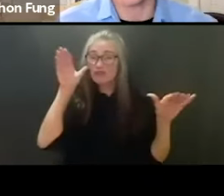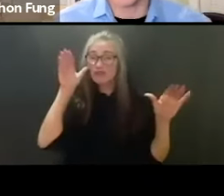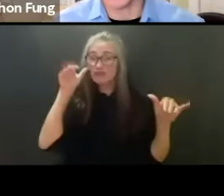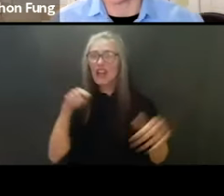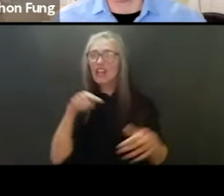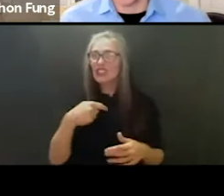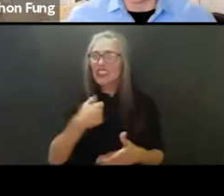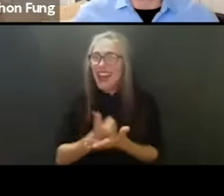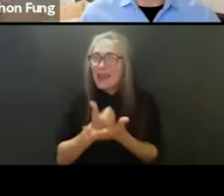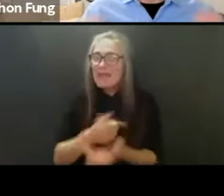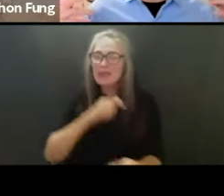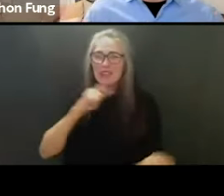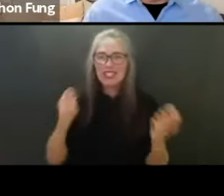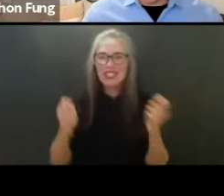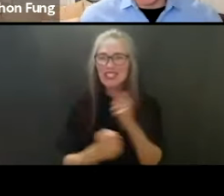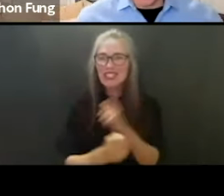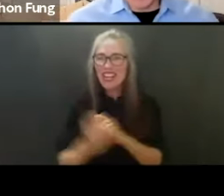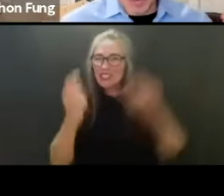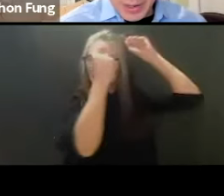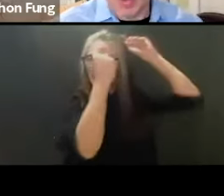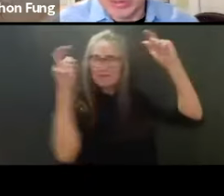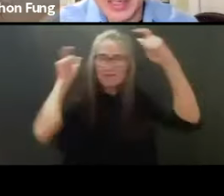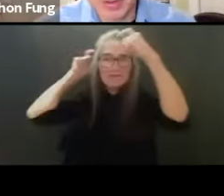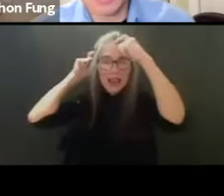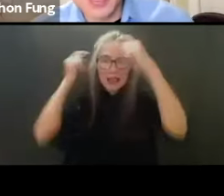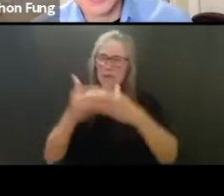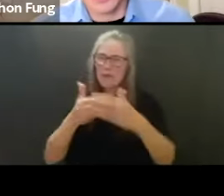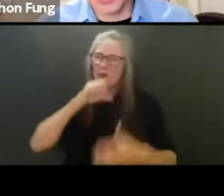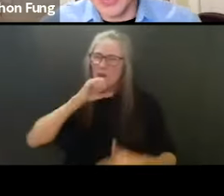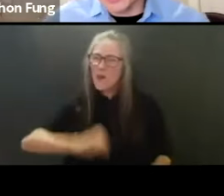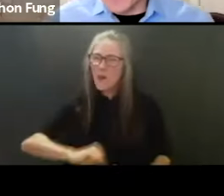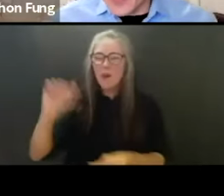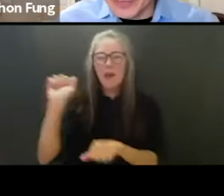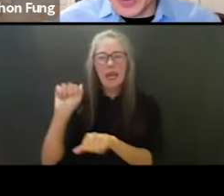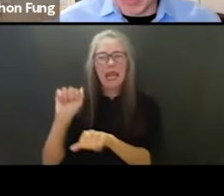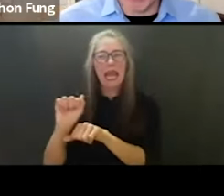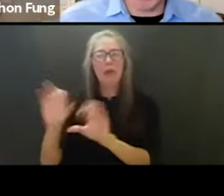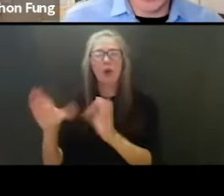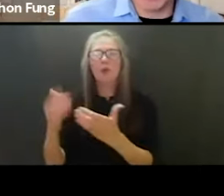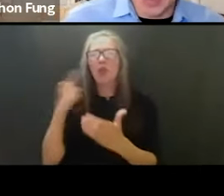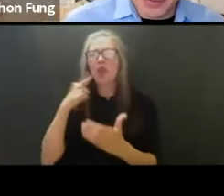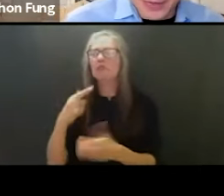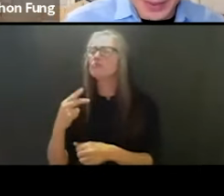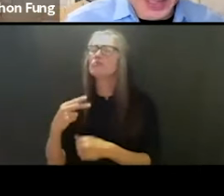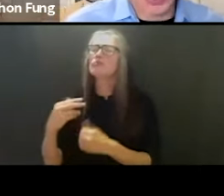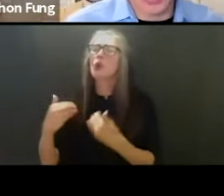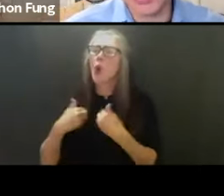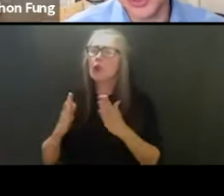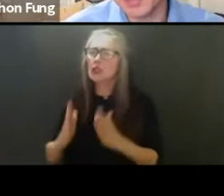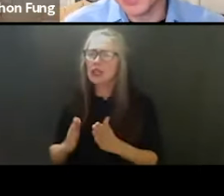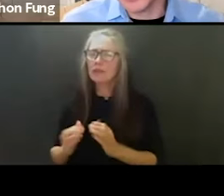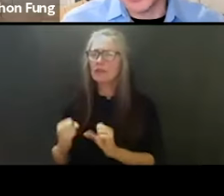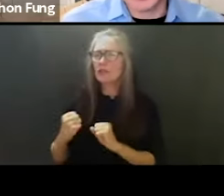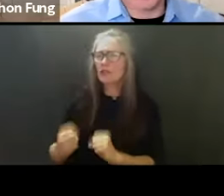opponents to change their minds, whereas labor, old labor, classic labor, had favored a program of national